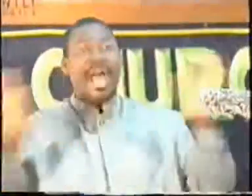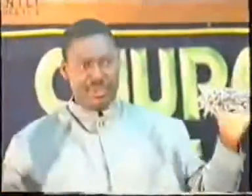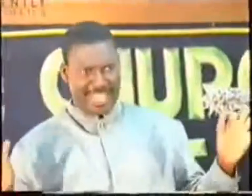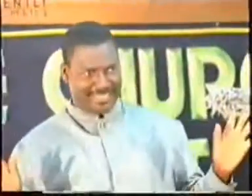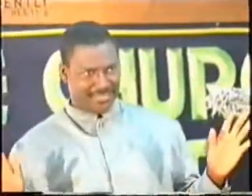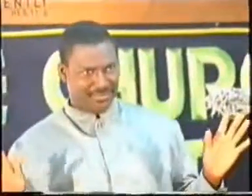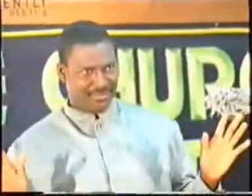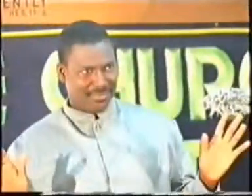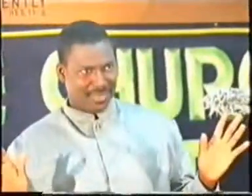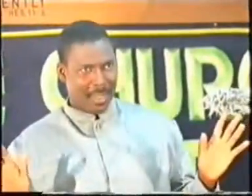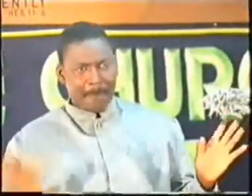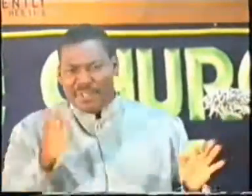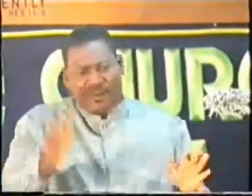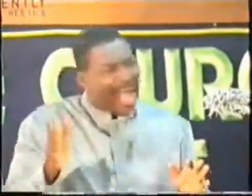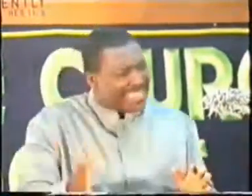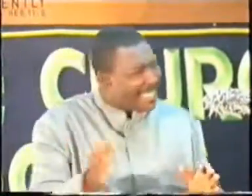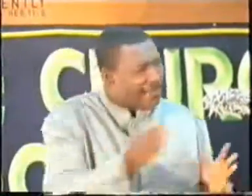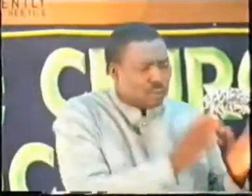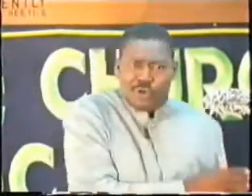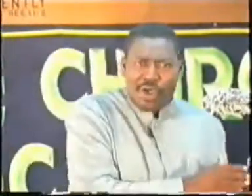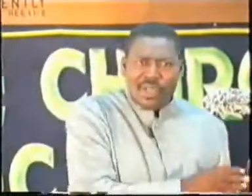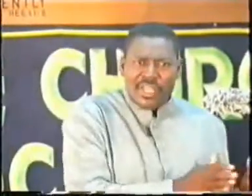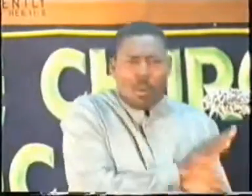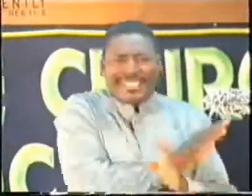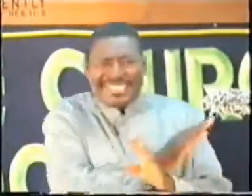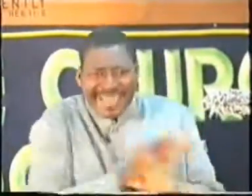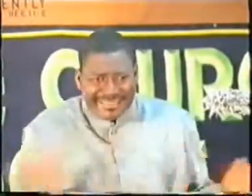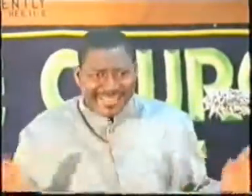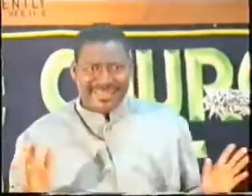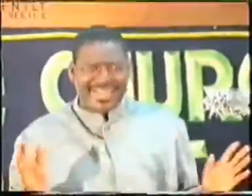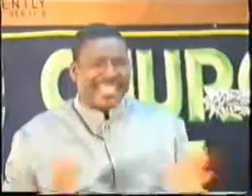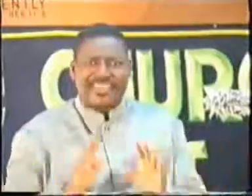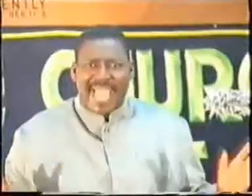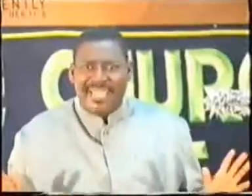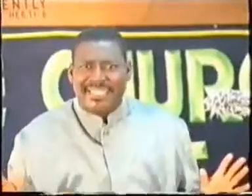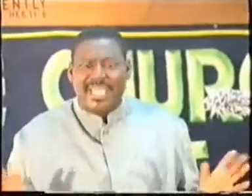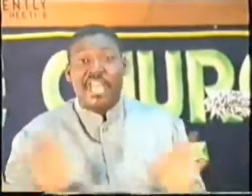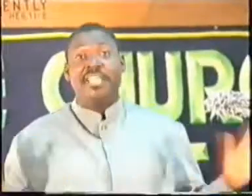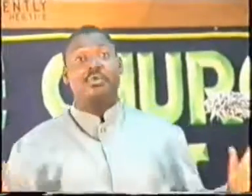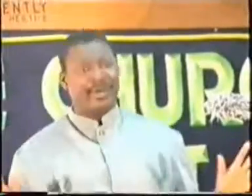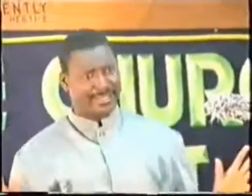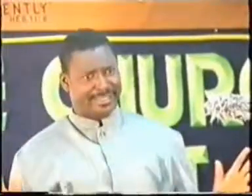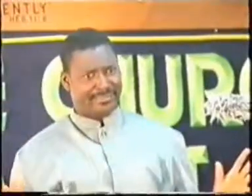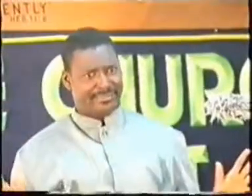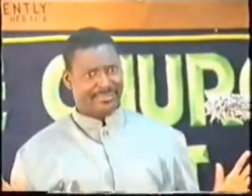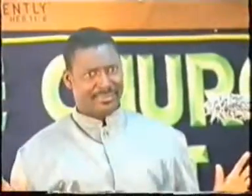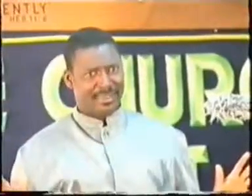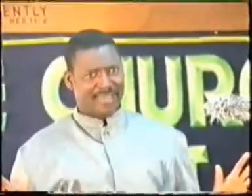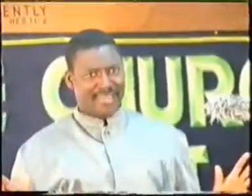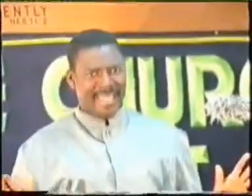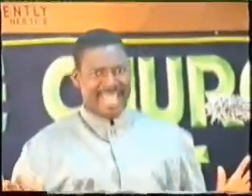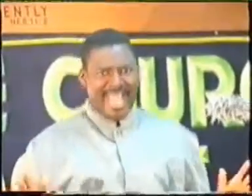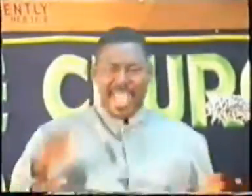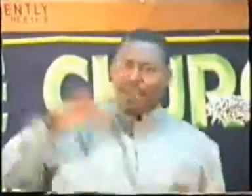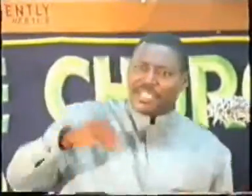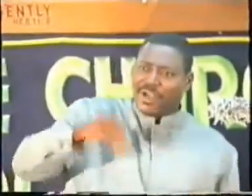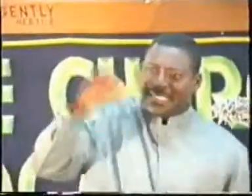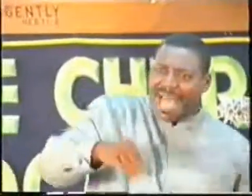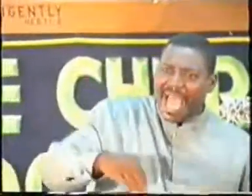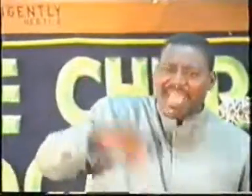e ba ewiase. Before Acts chapter 2 no, there was nothing like Christianity in this world.